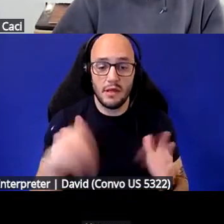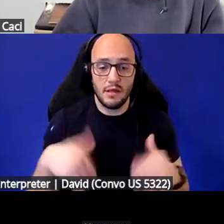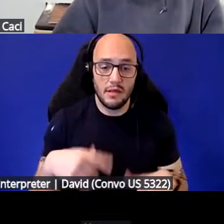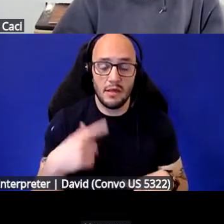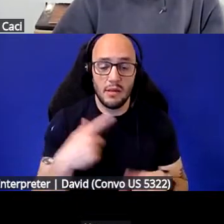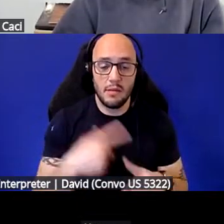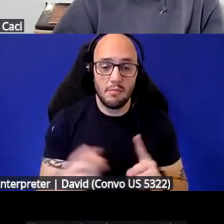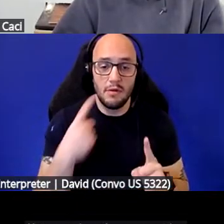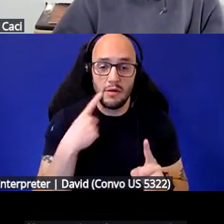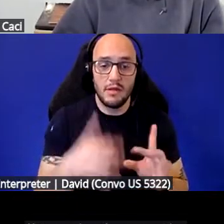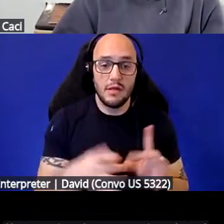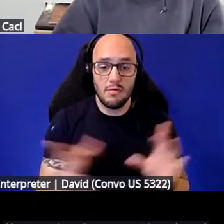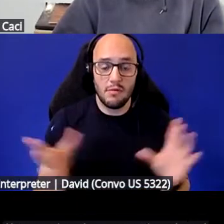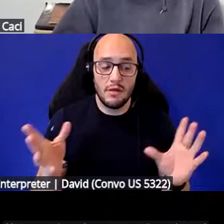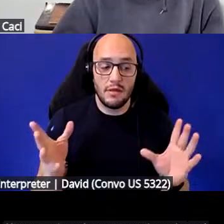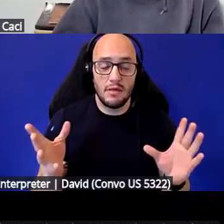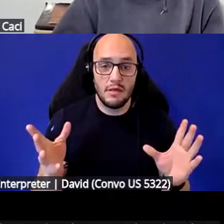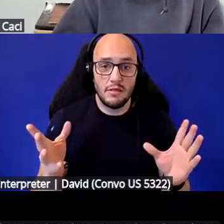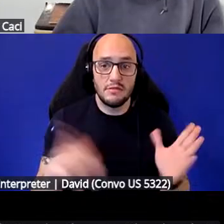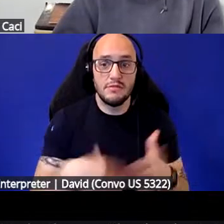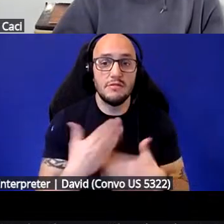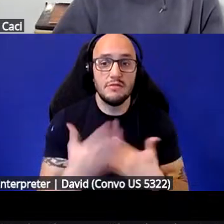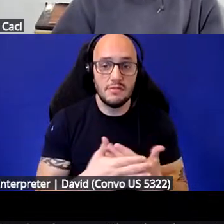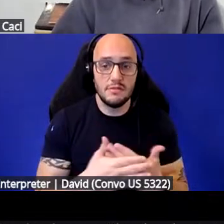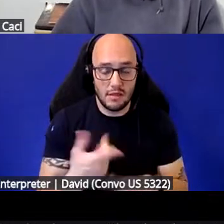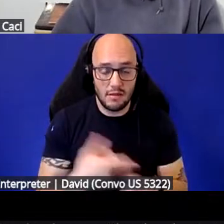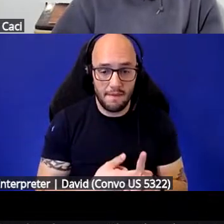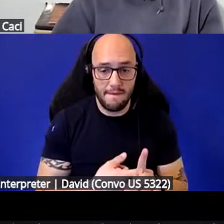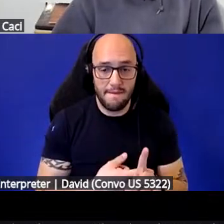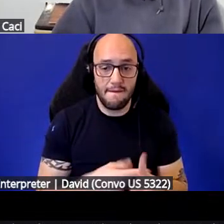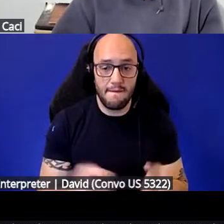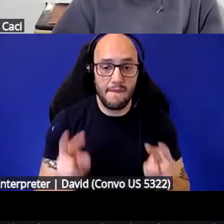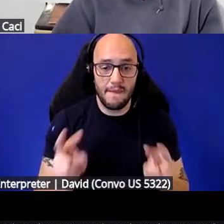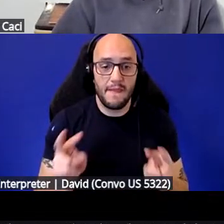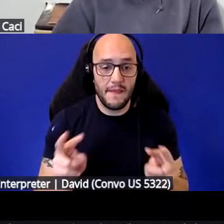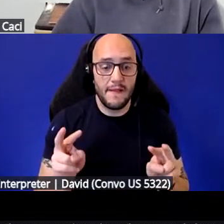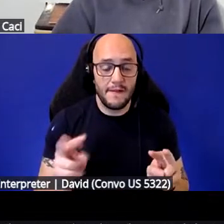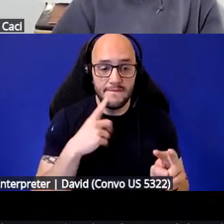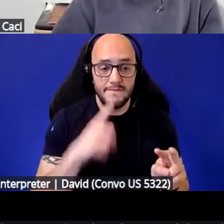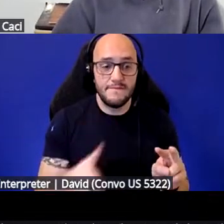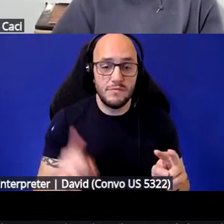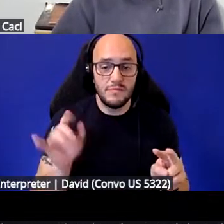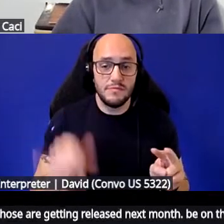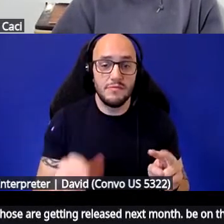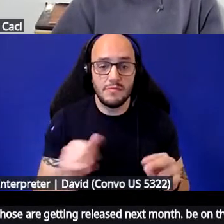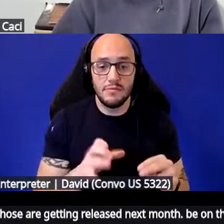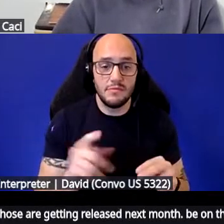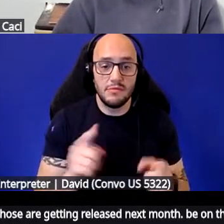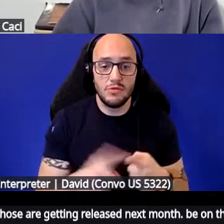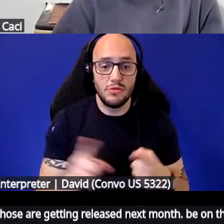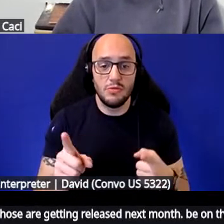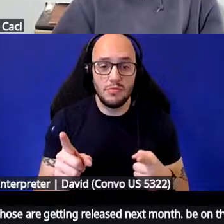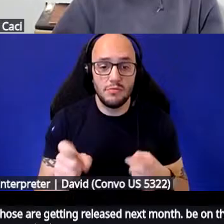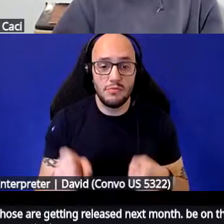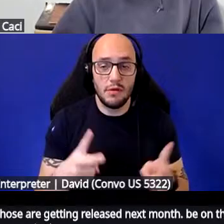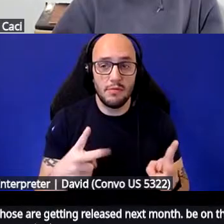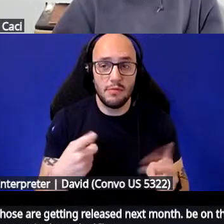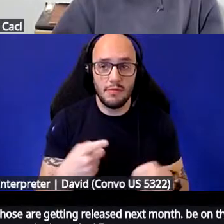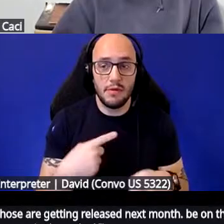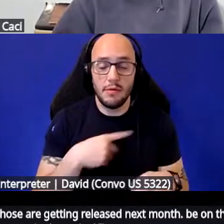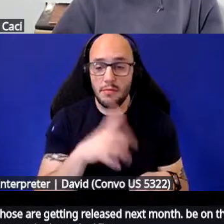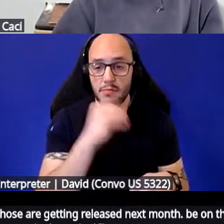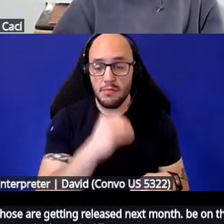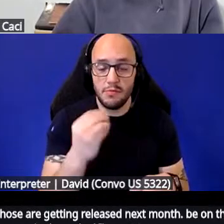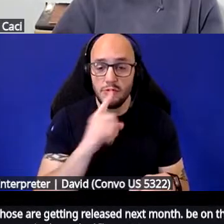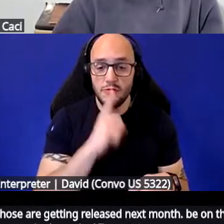those are getting released next month, be on the lookout for those assets to pop up in there. And I'm pretty sure as